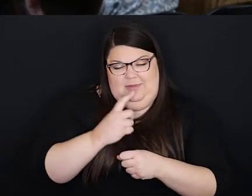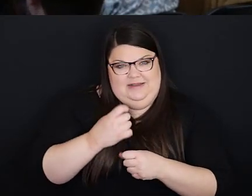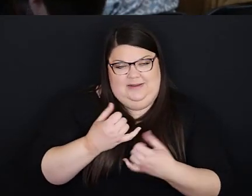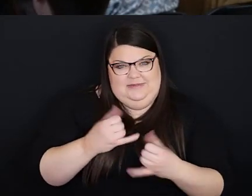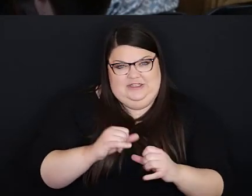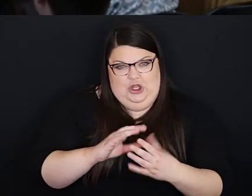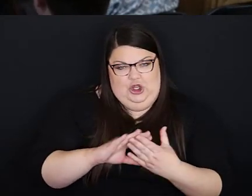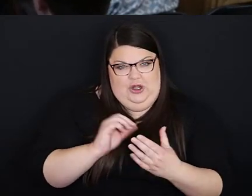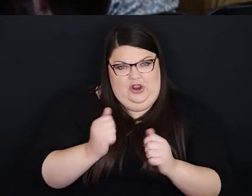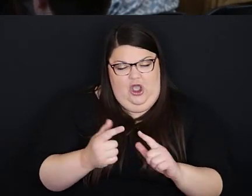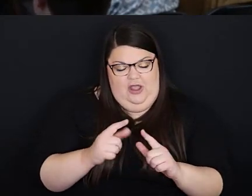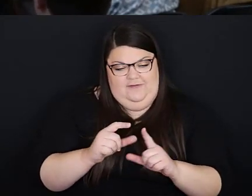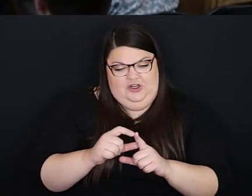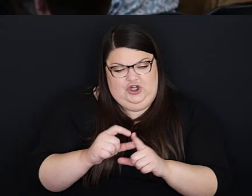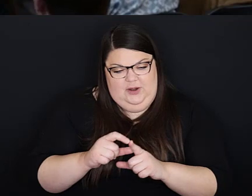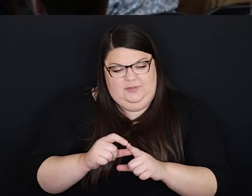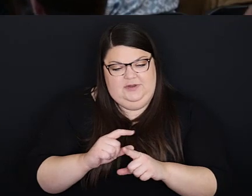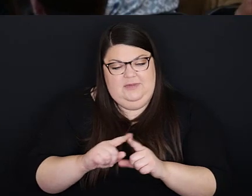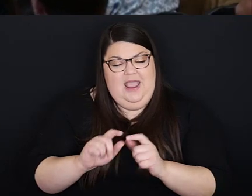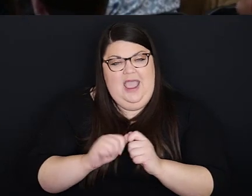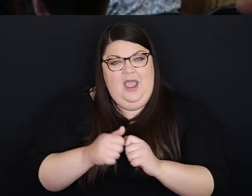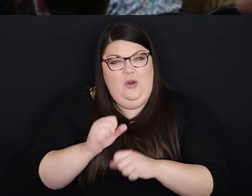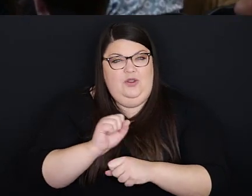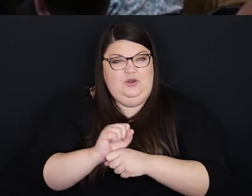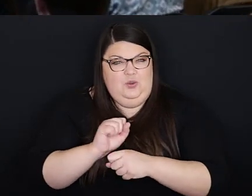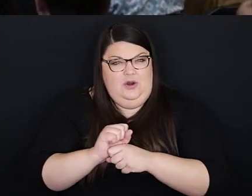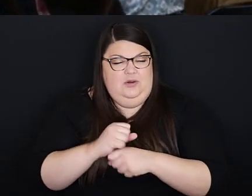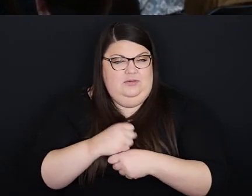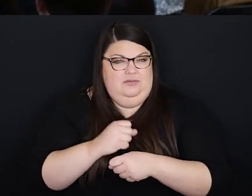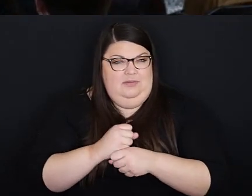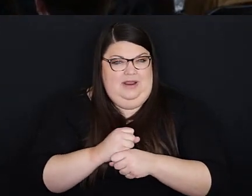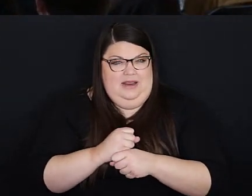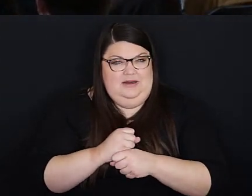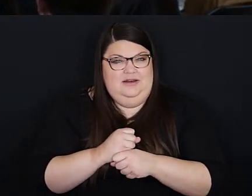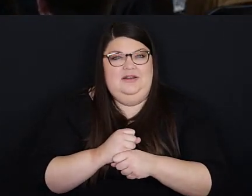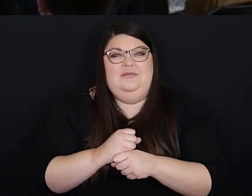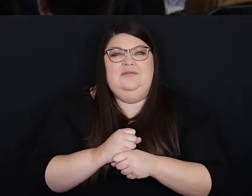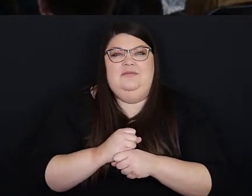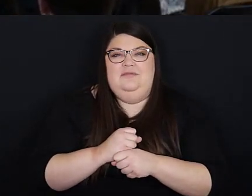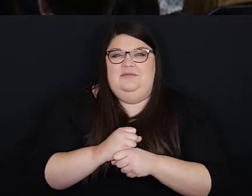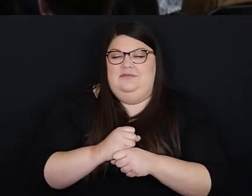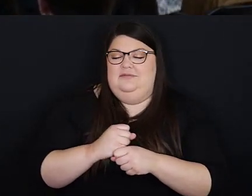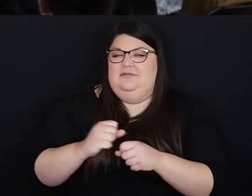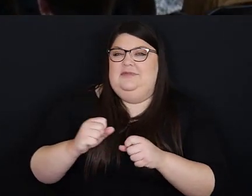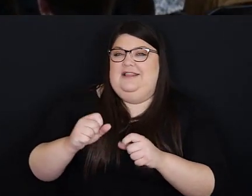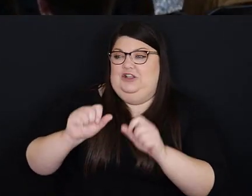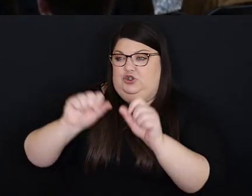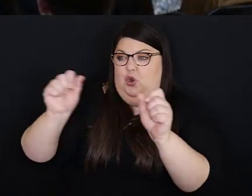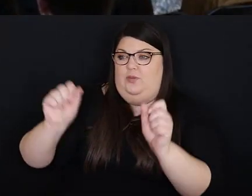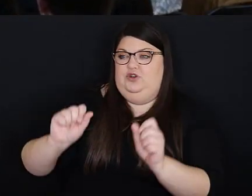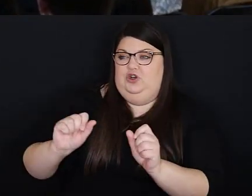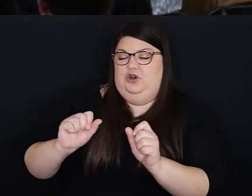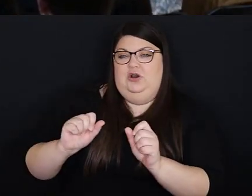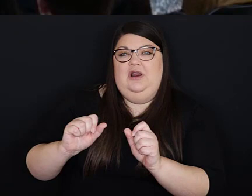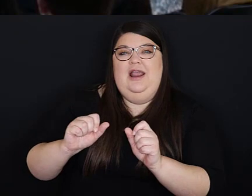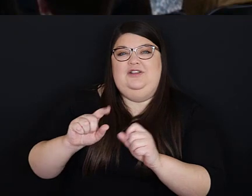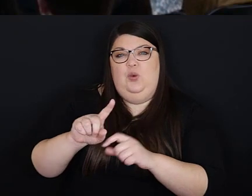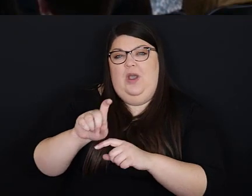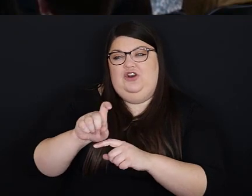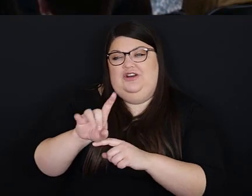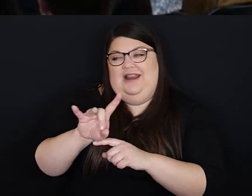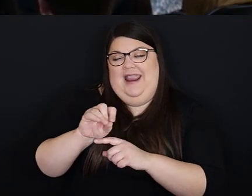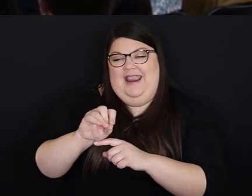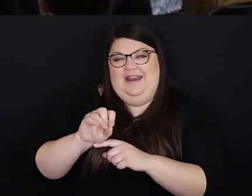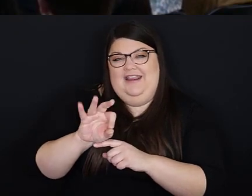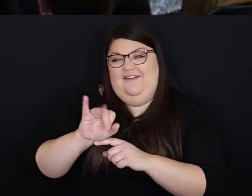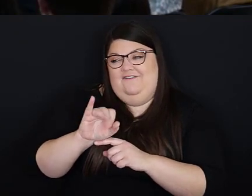still learning all of the terms. But how this work was made, this sculpture that was composed of 180